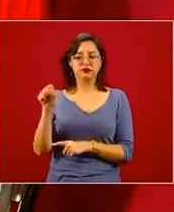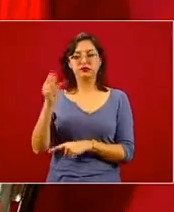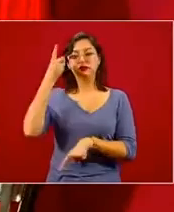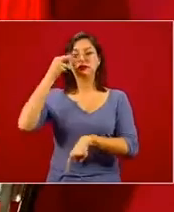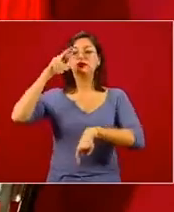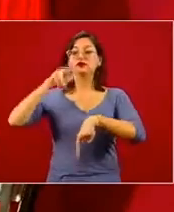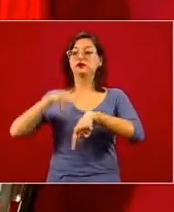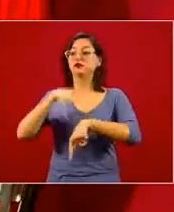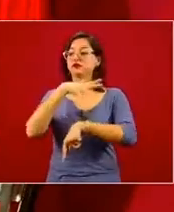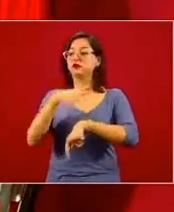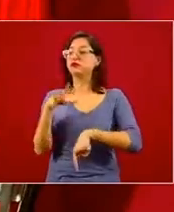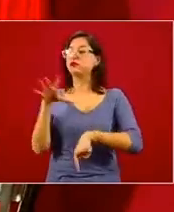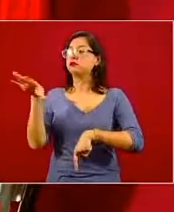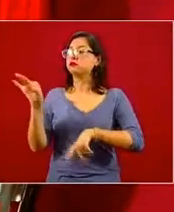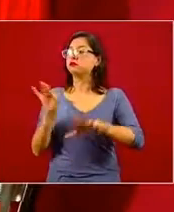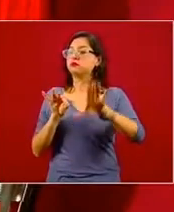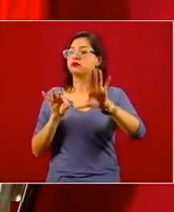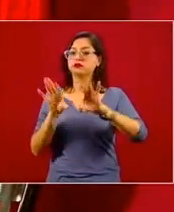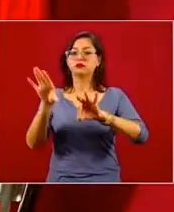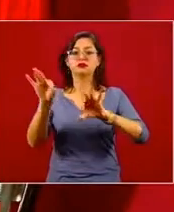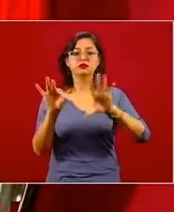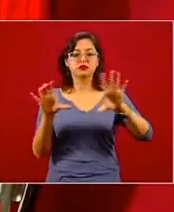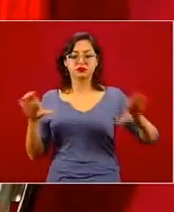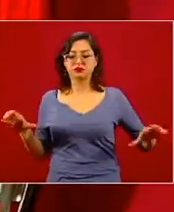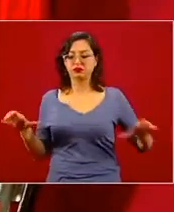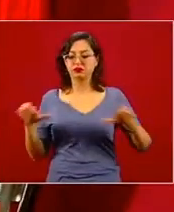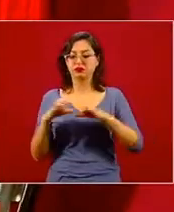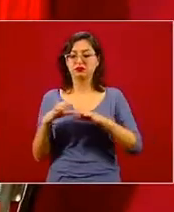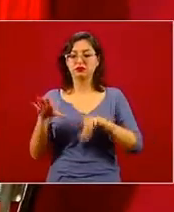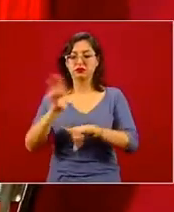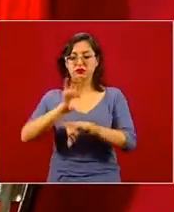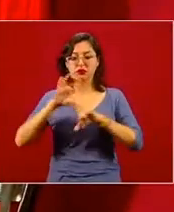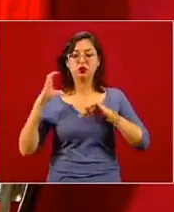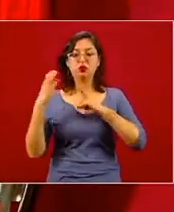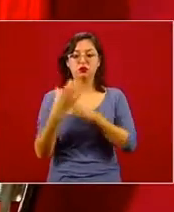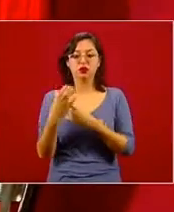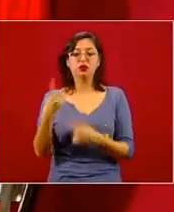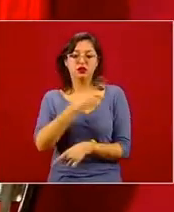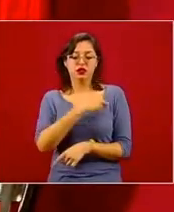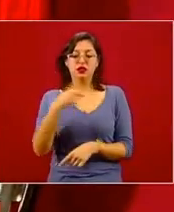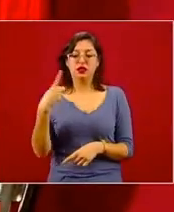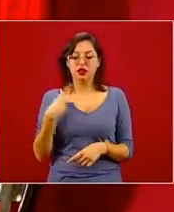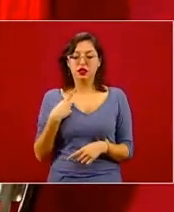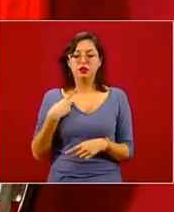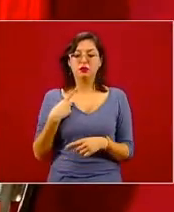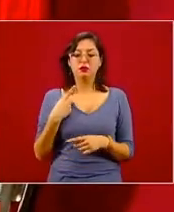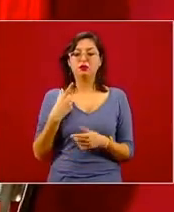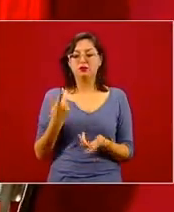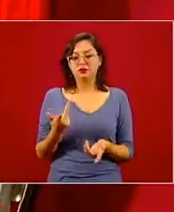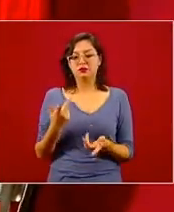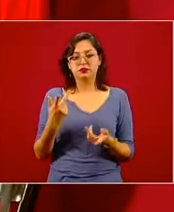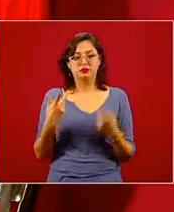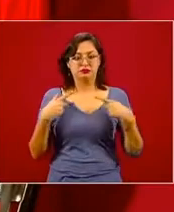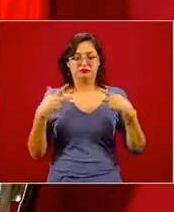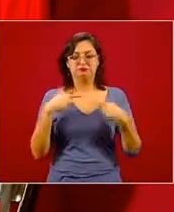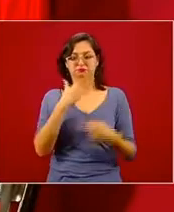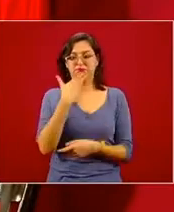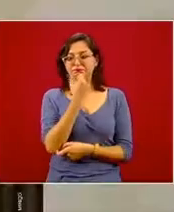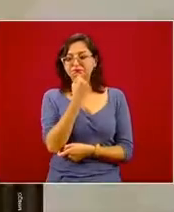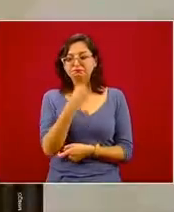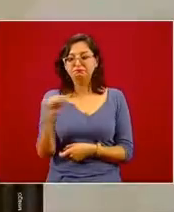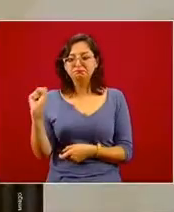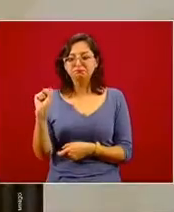evaluation committee. The general director from the organization has to determine it. A group of people get